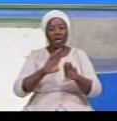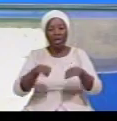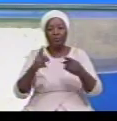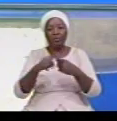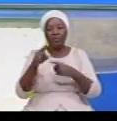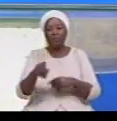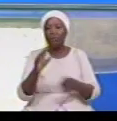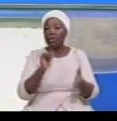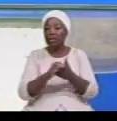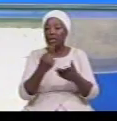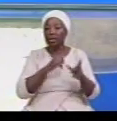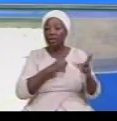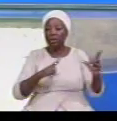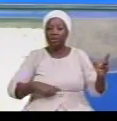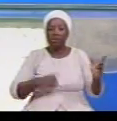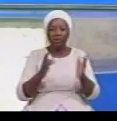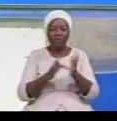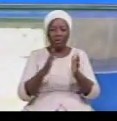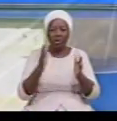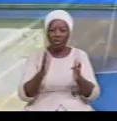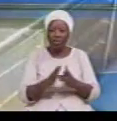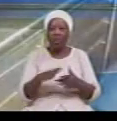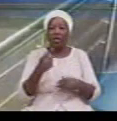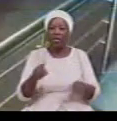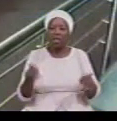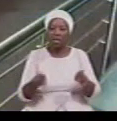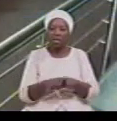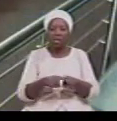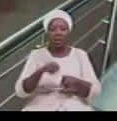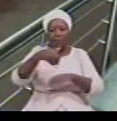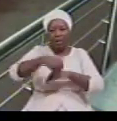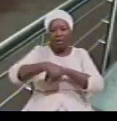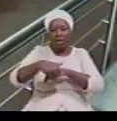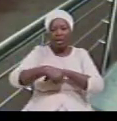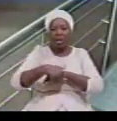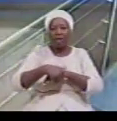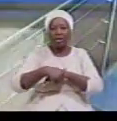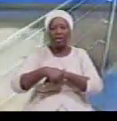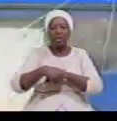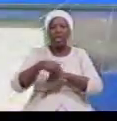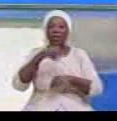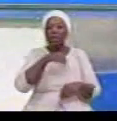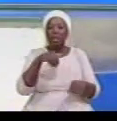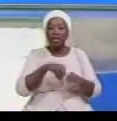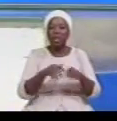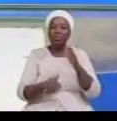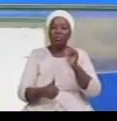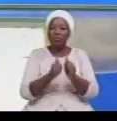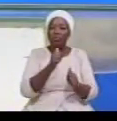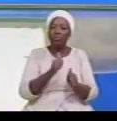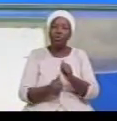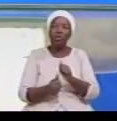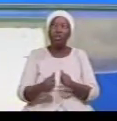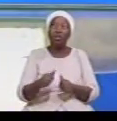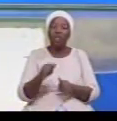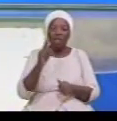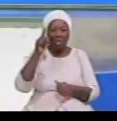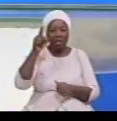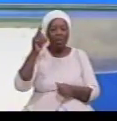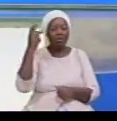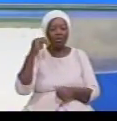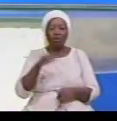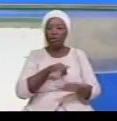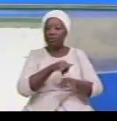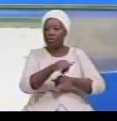Lord Jesus, the same night in which he was betrayed, took bread,